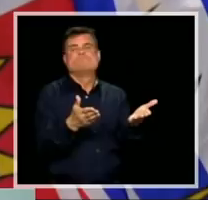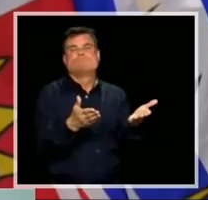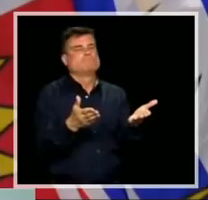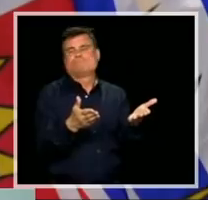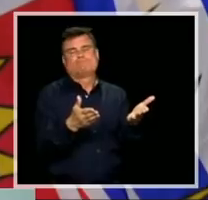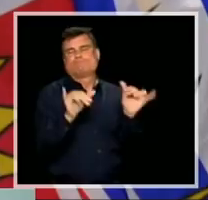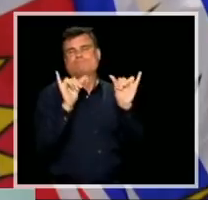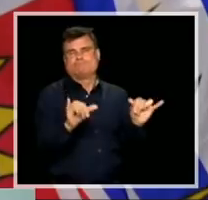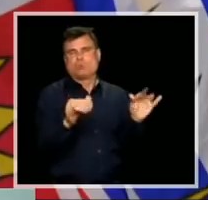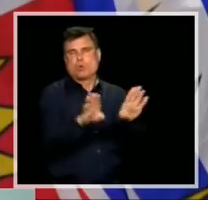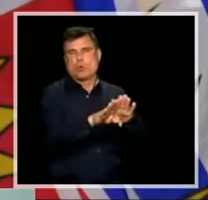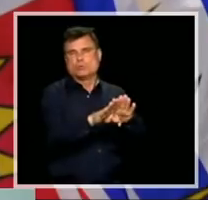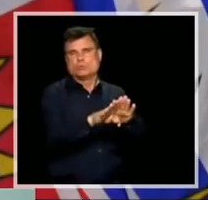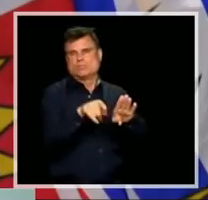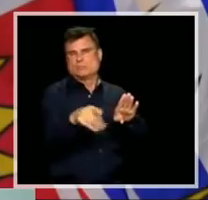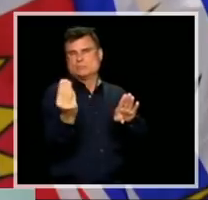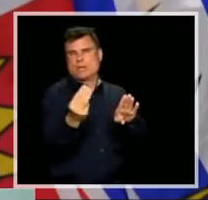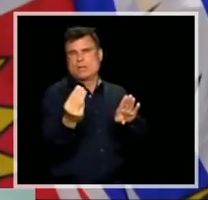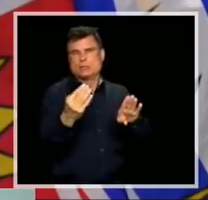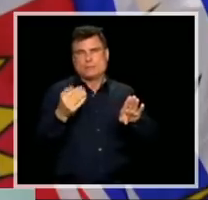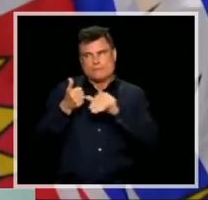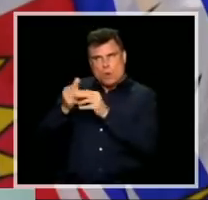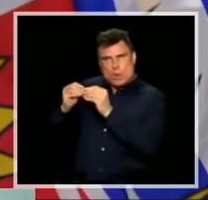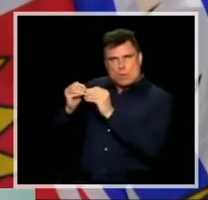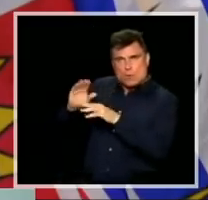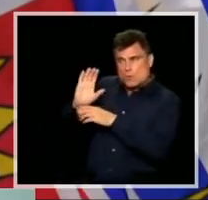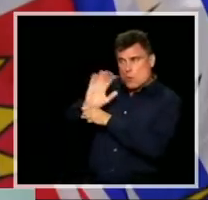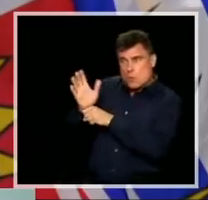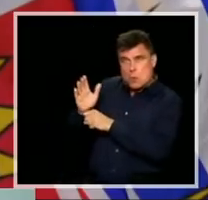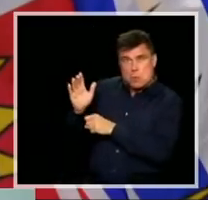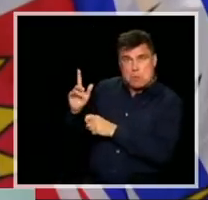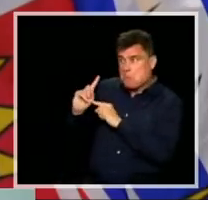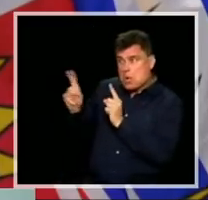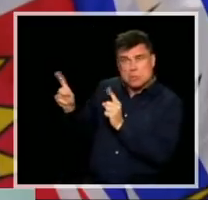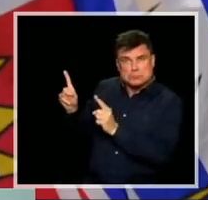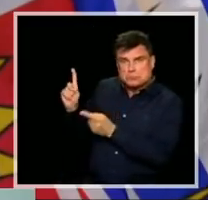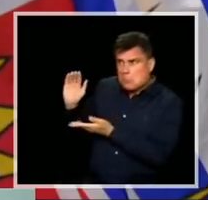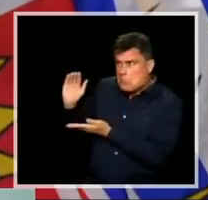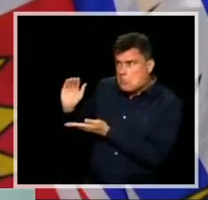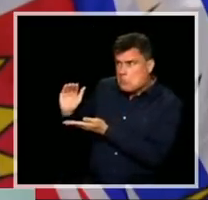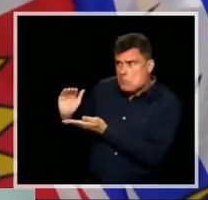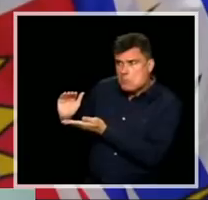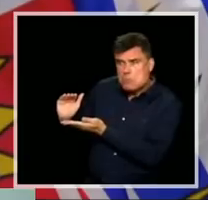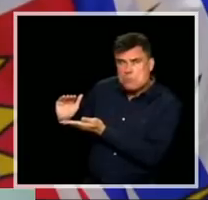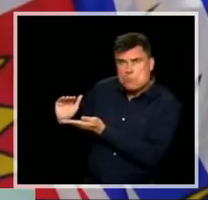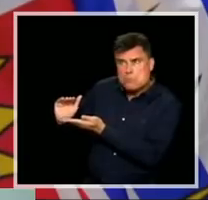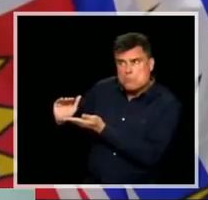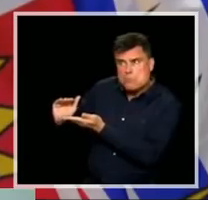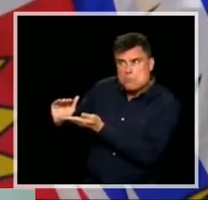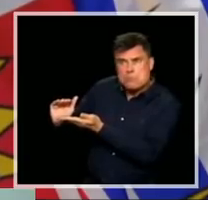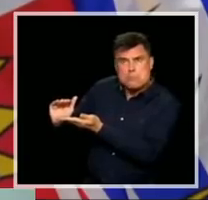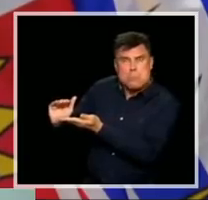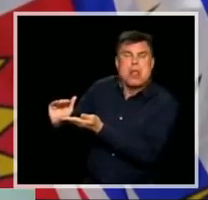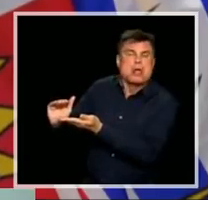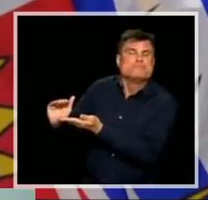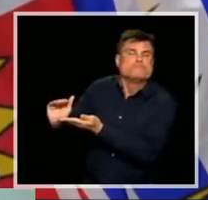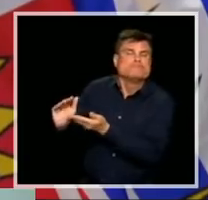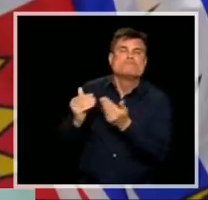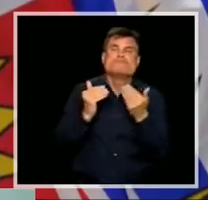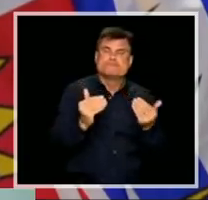officers, which are your local MHOs, and public health will be there to support you to make sure that we have everything in